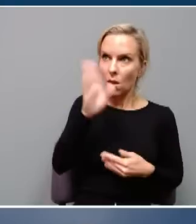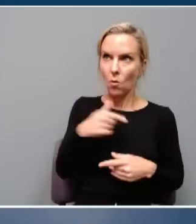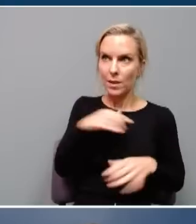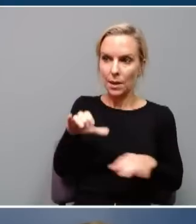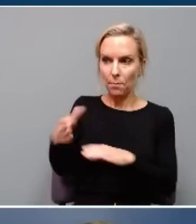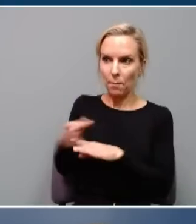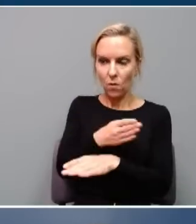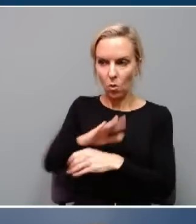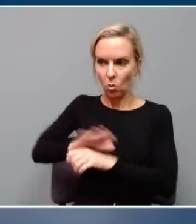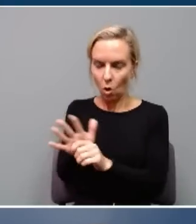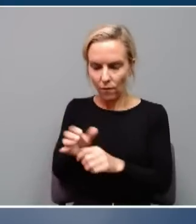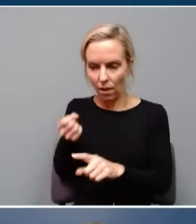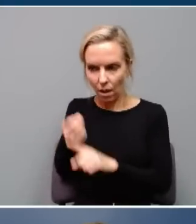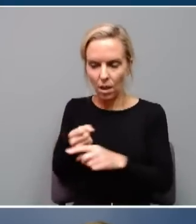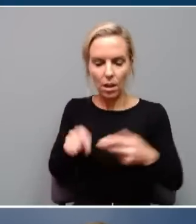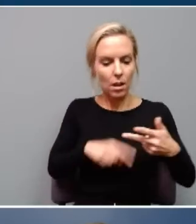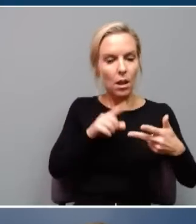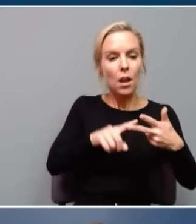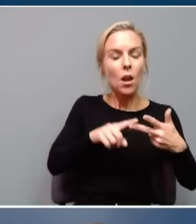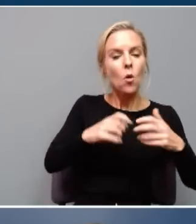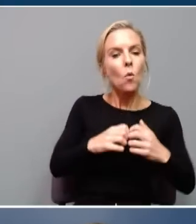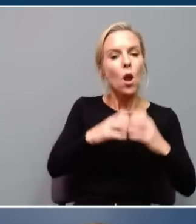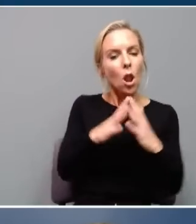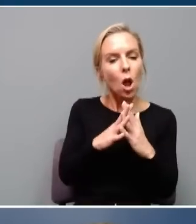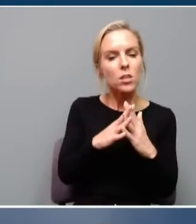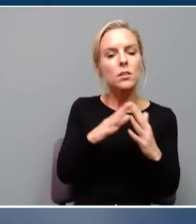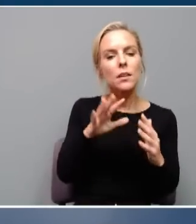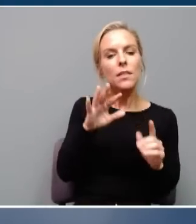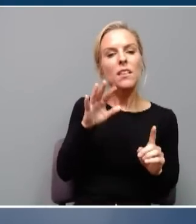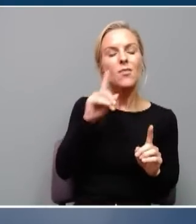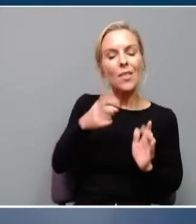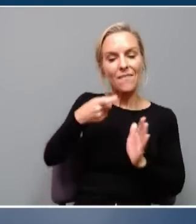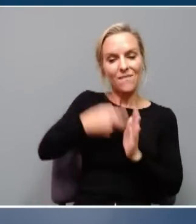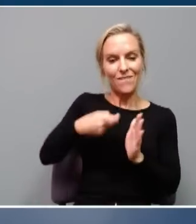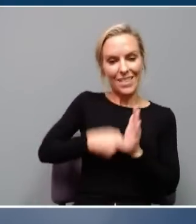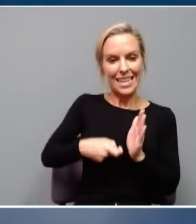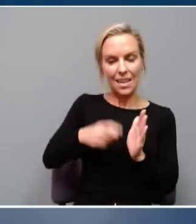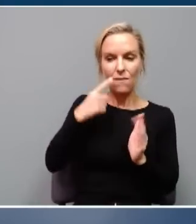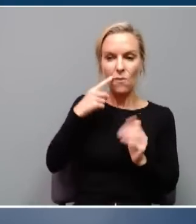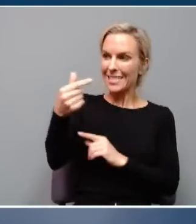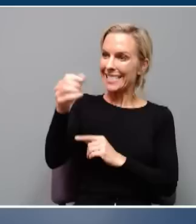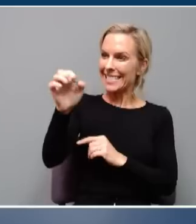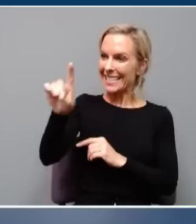that removed the fee for GEDs for folks that couldn't afford it. Who would have thought